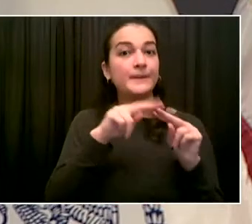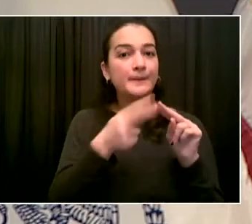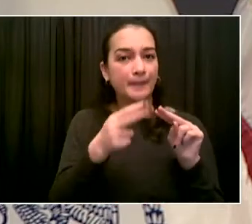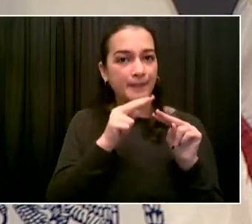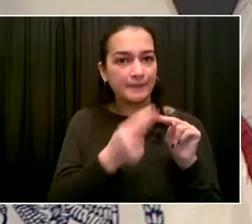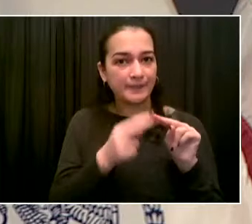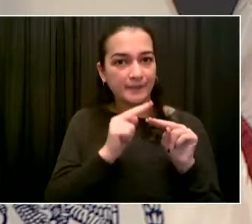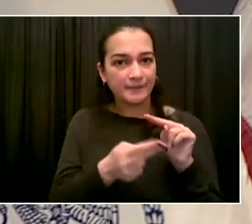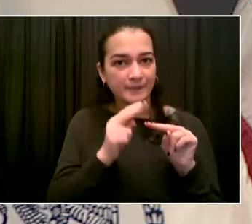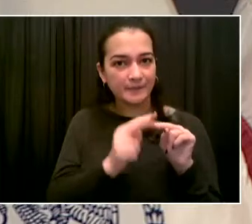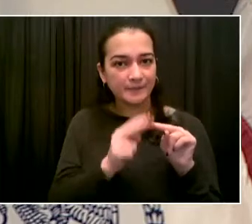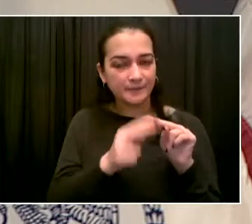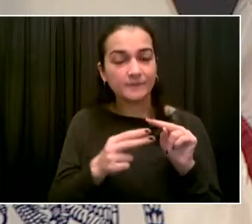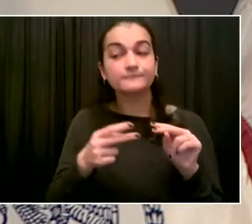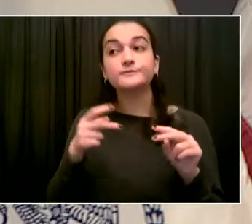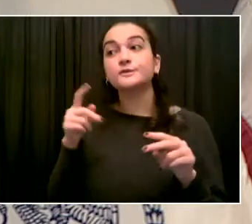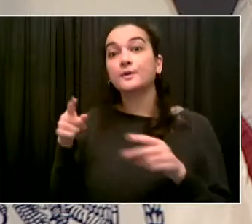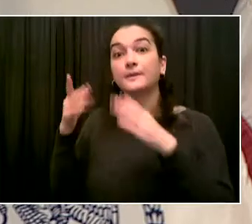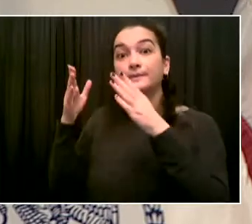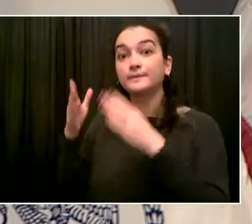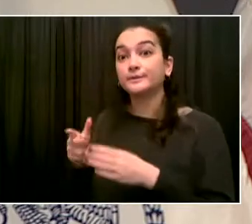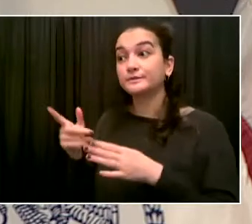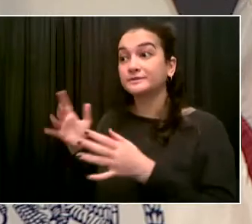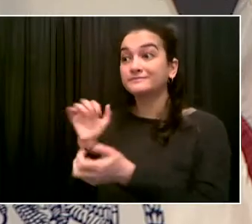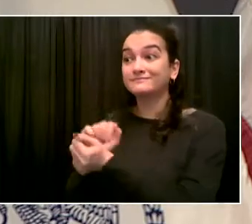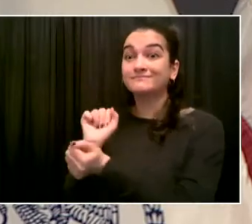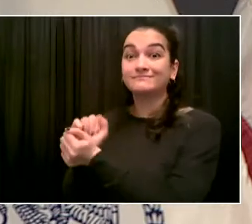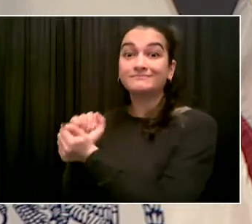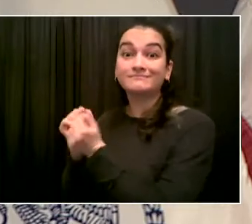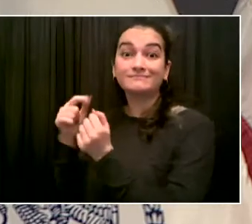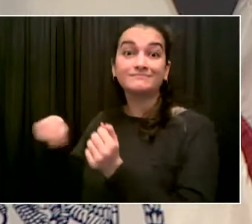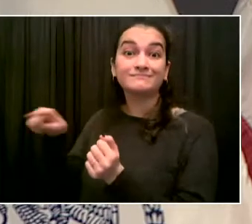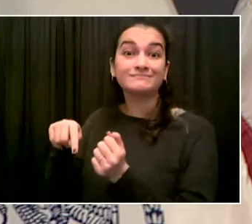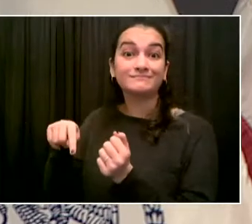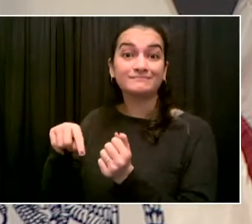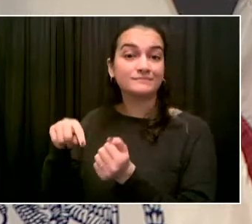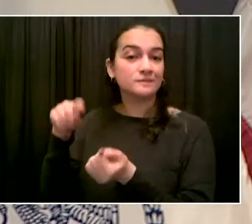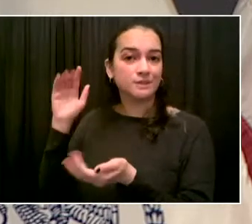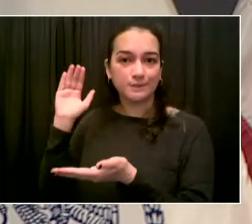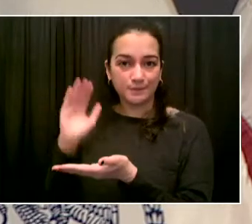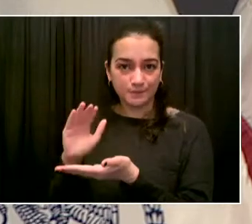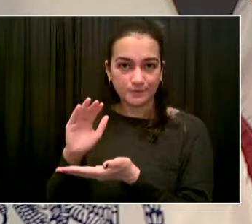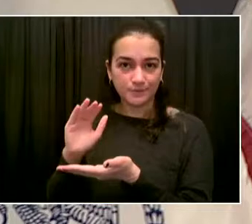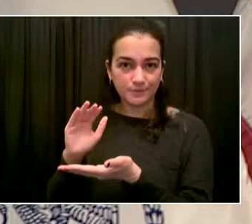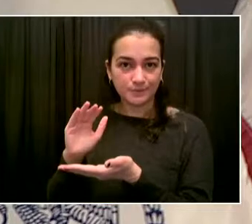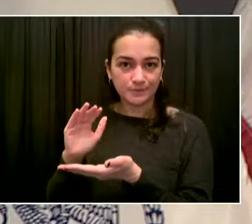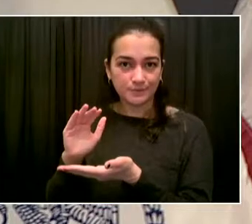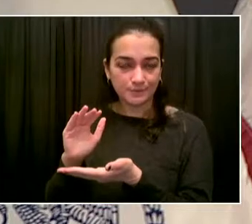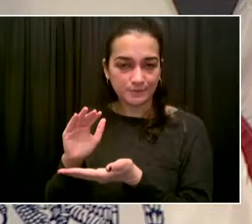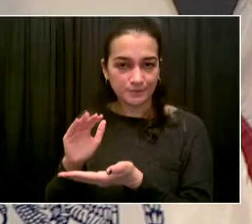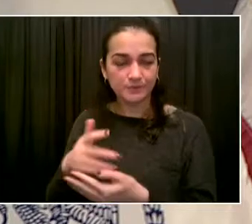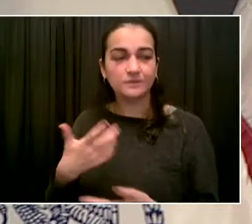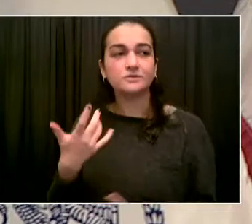of 2019 in this city versus the last year of the previous administration, 2013, 180,000